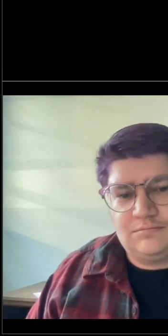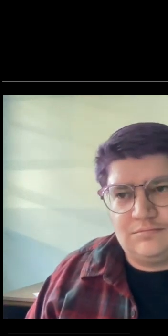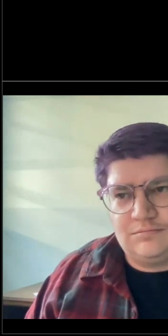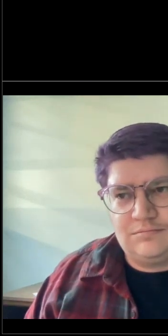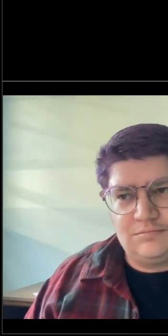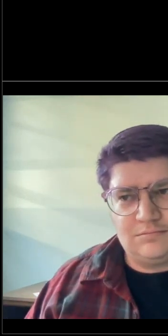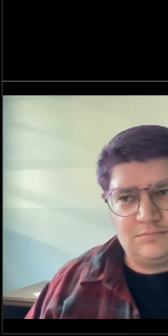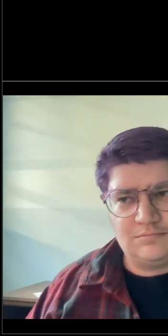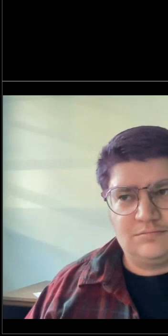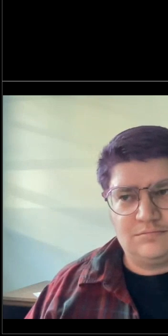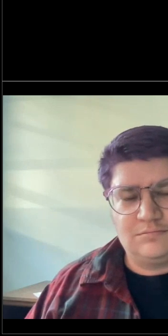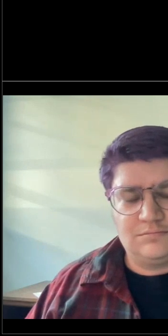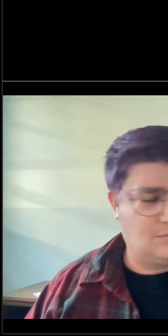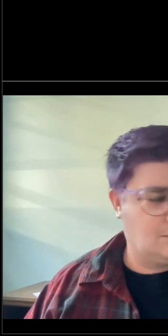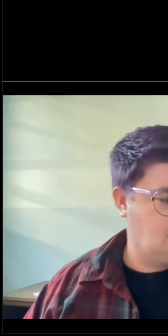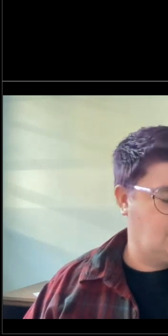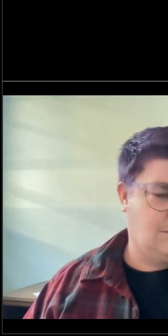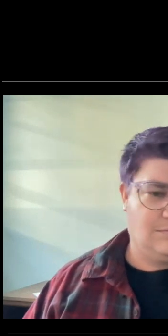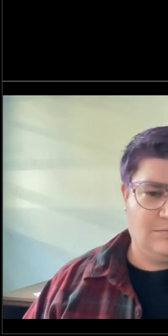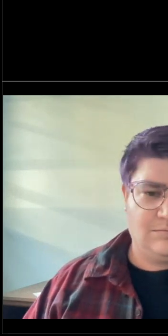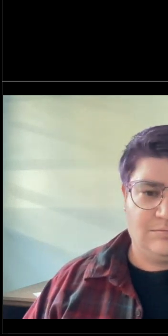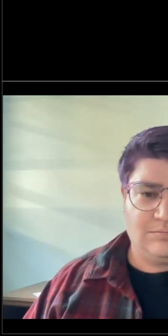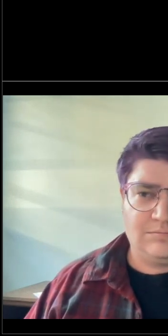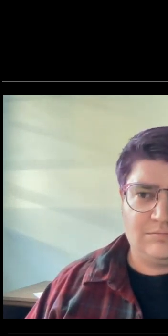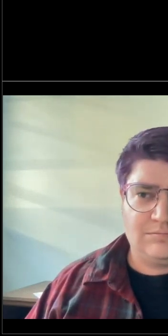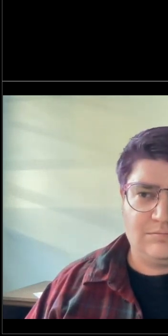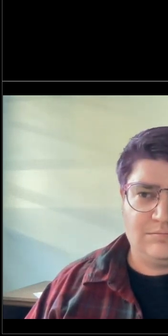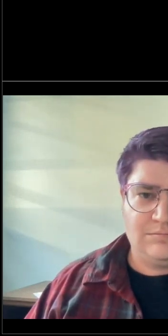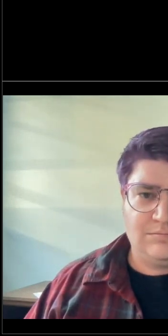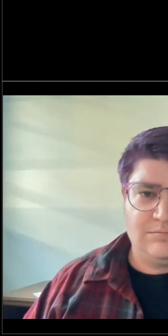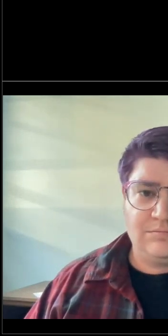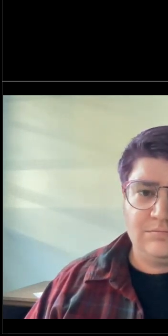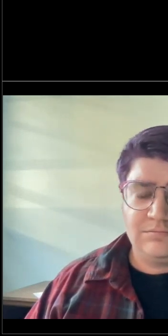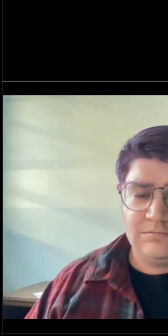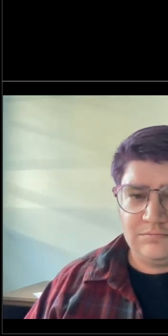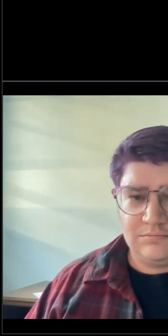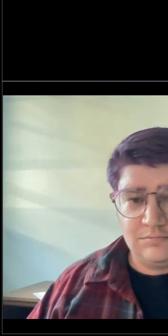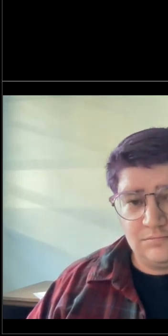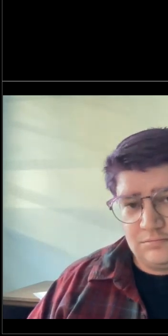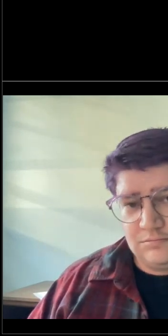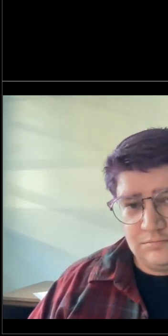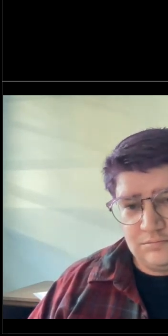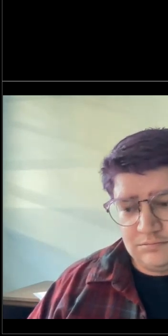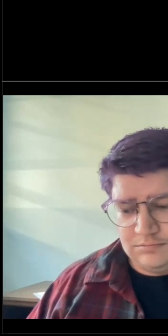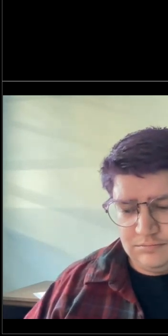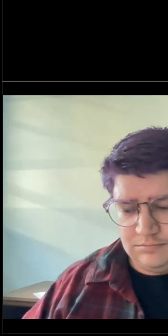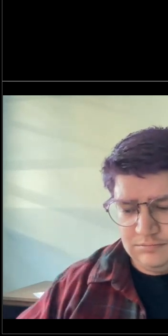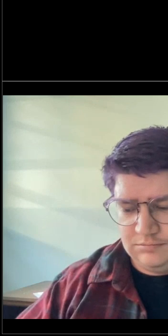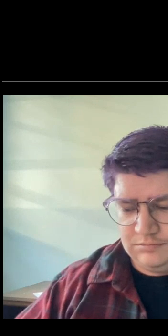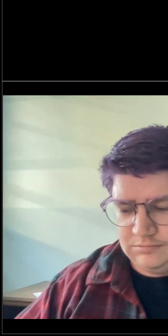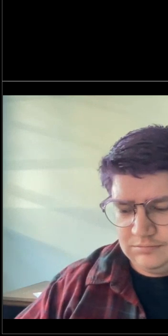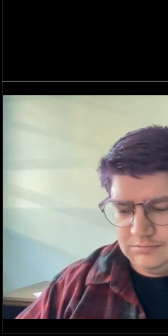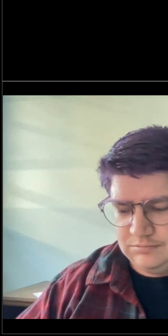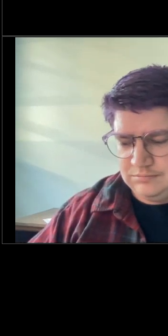Asking questions, and then, if the answer is something like, oh, actually, I have no idea, then you've at least planted a seed of something to think